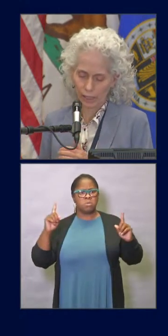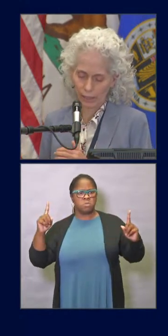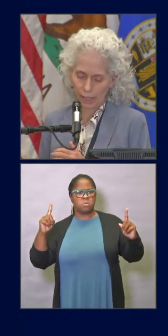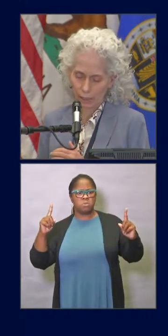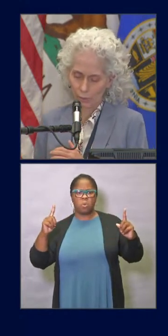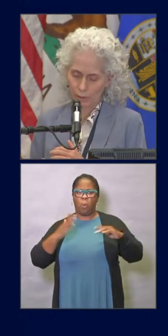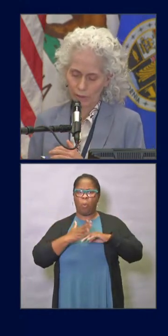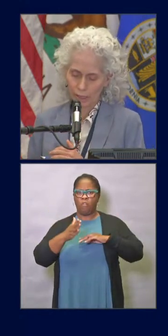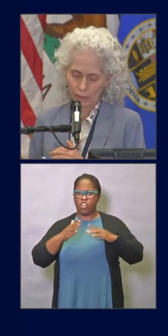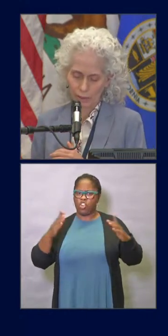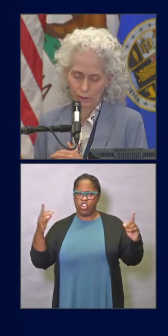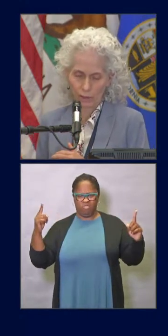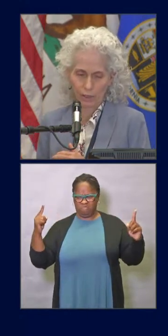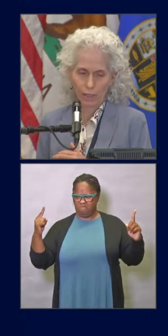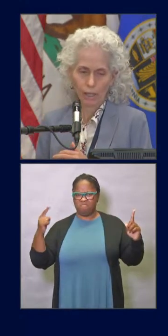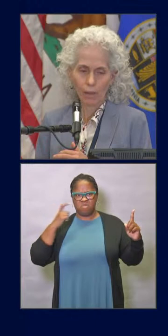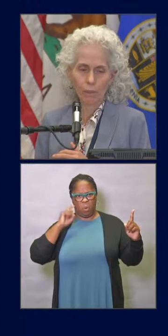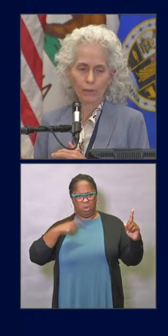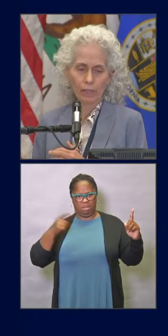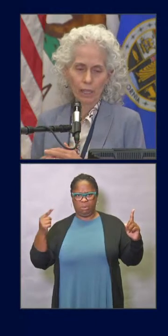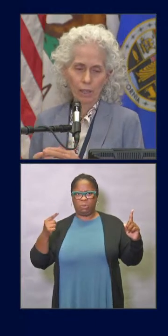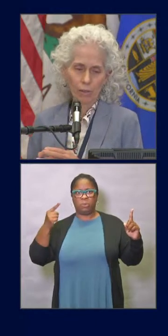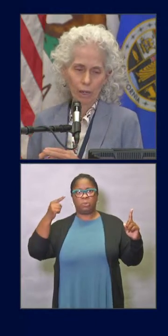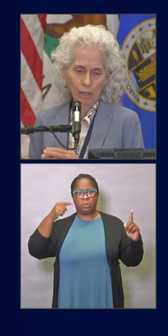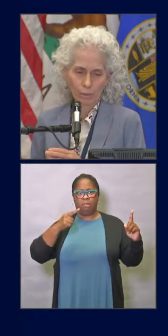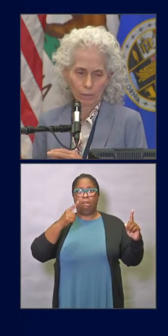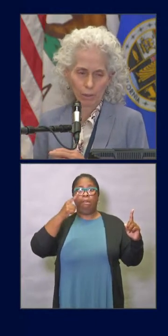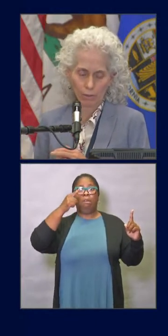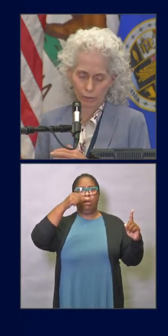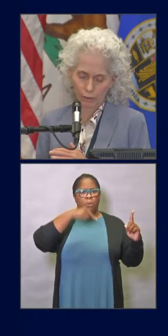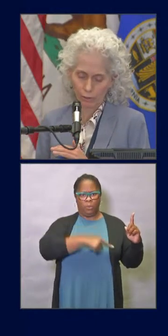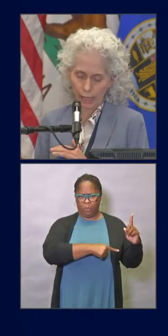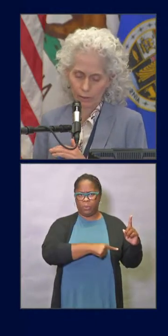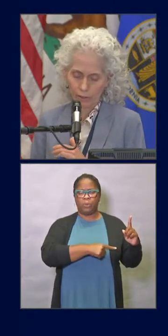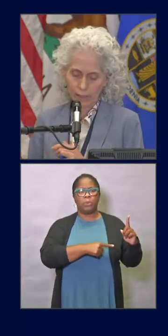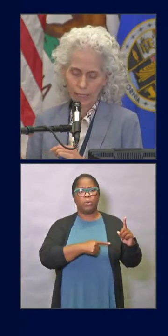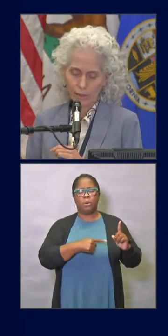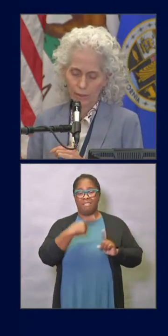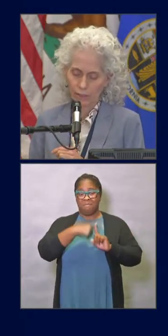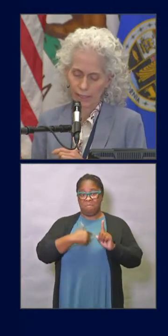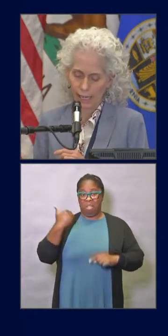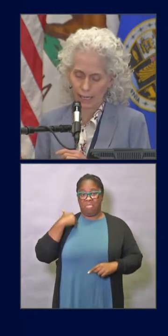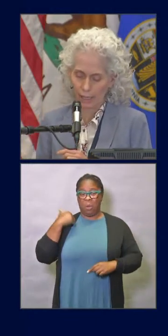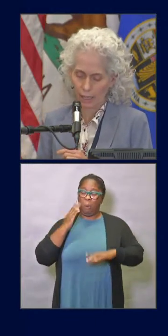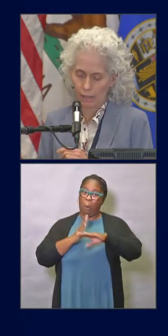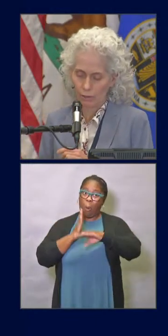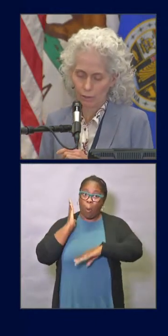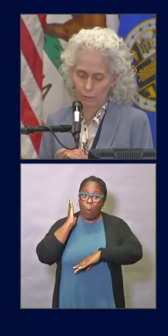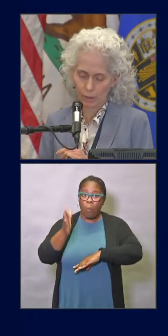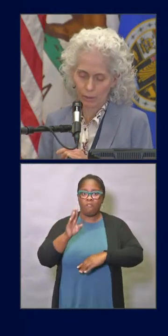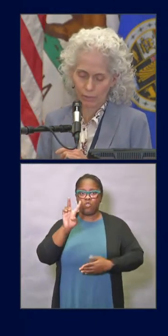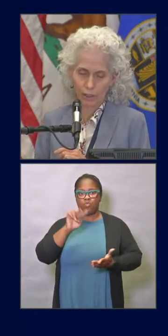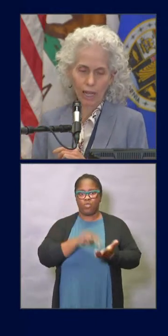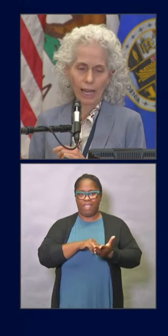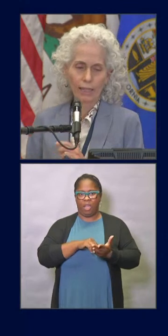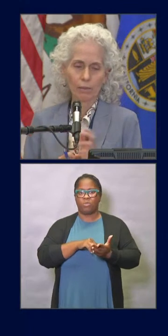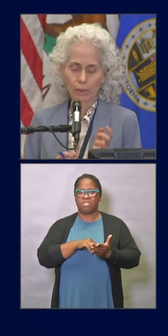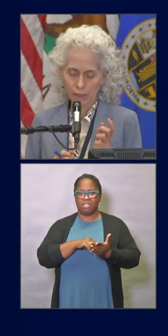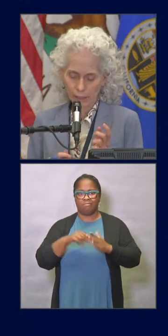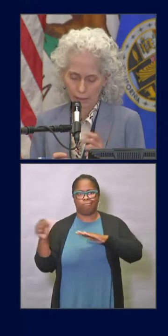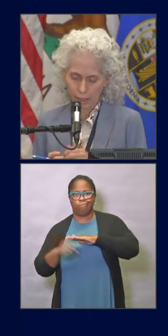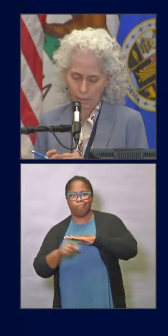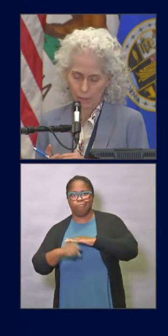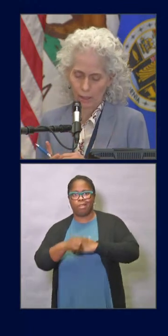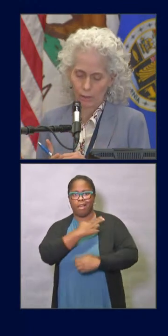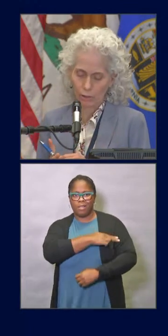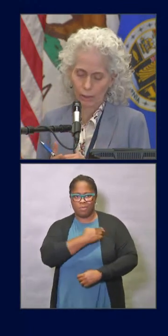the number of daily hospitalizations. A month ago, we were over 2,000 cases a day. Toward the middle of July,